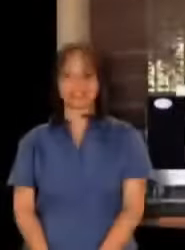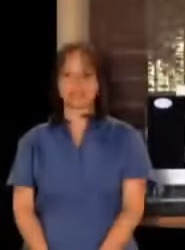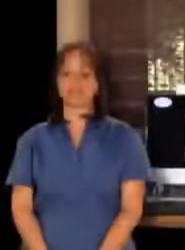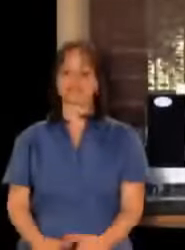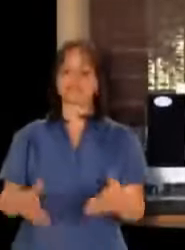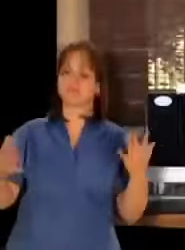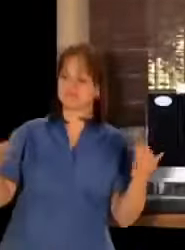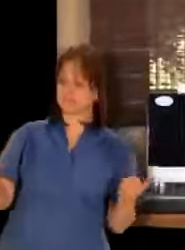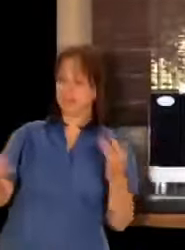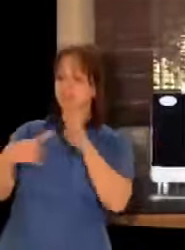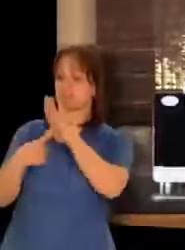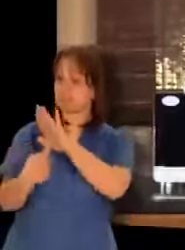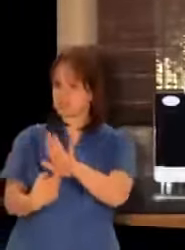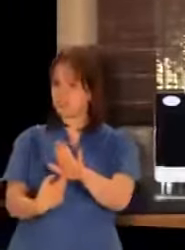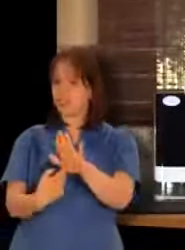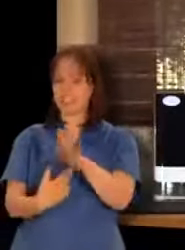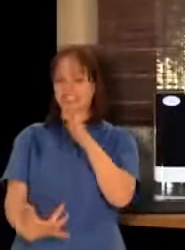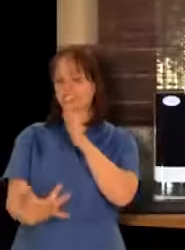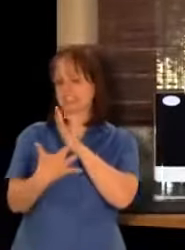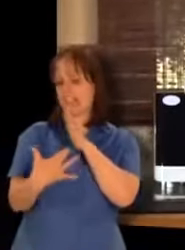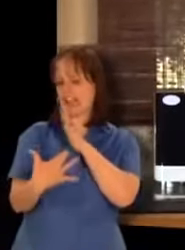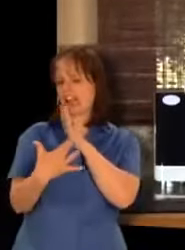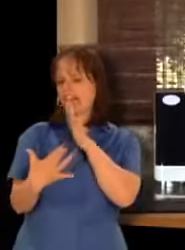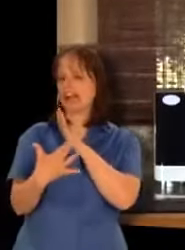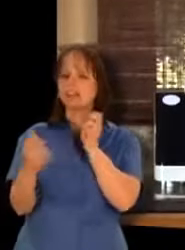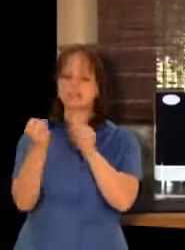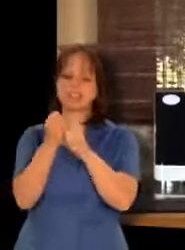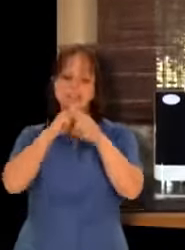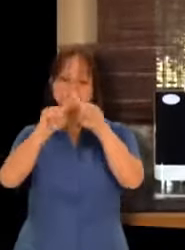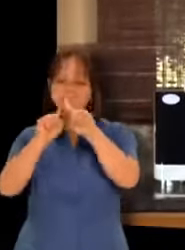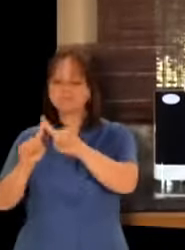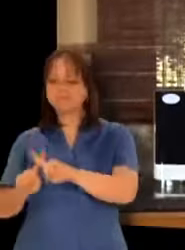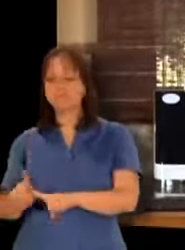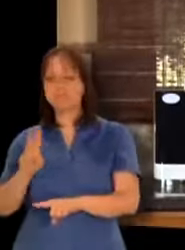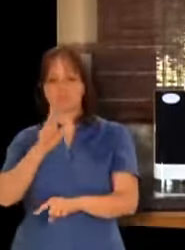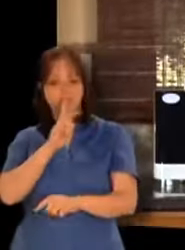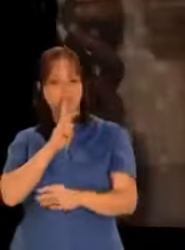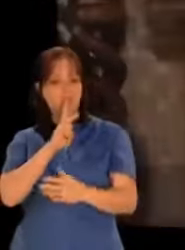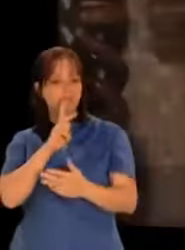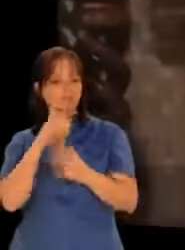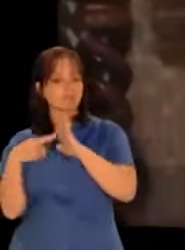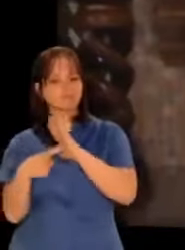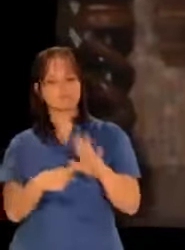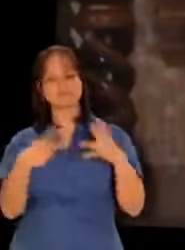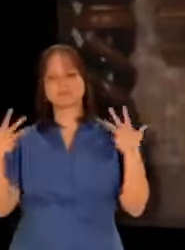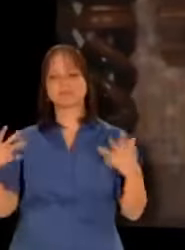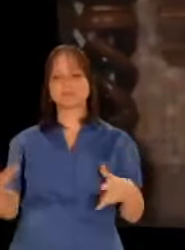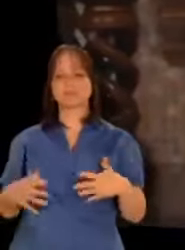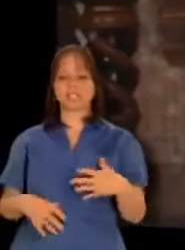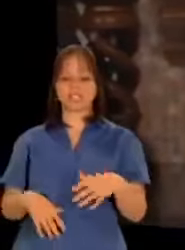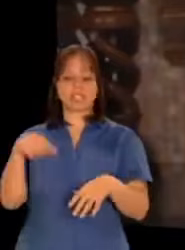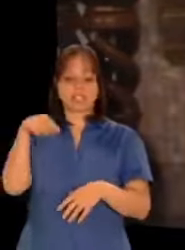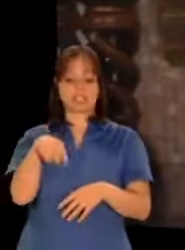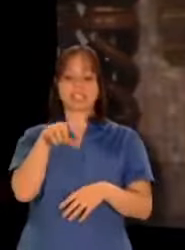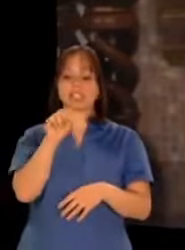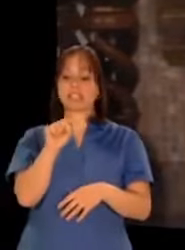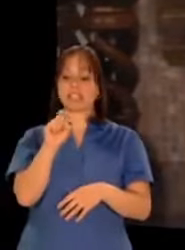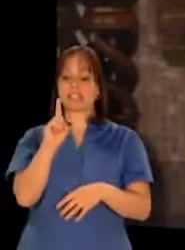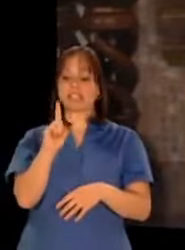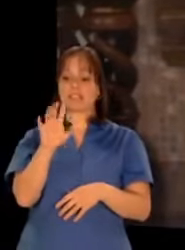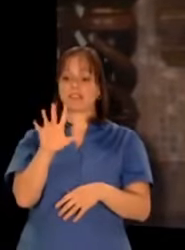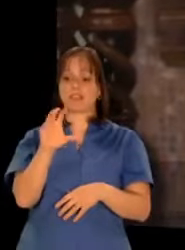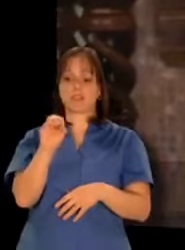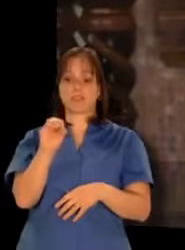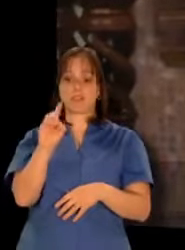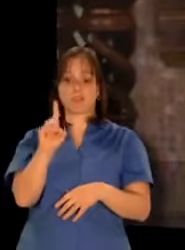So now I'm going to show you the technology that makes the different waters that we showed you in the demonstration. And this is what's called the SD501, the